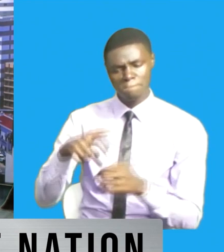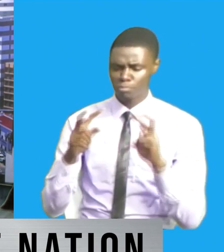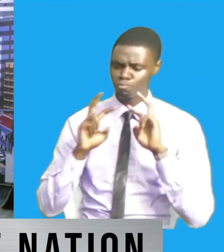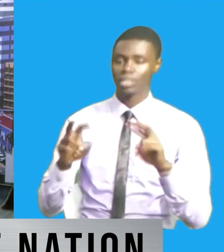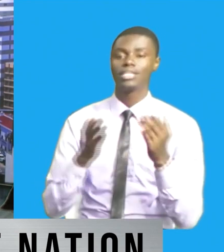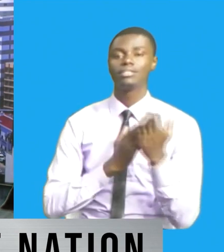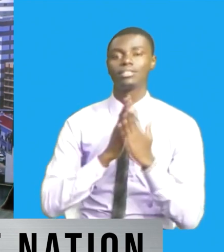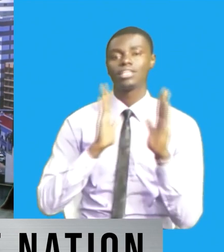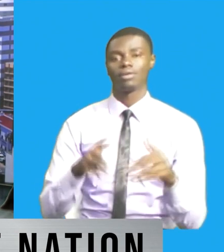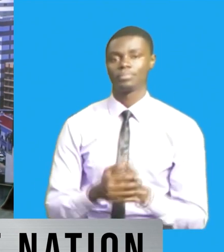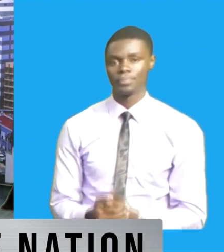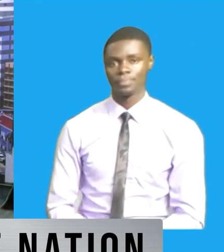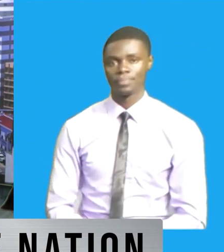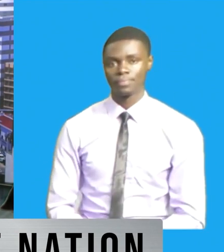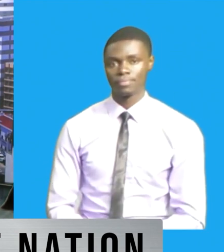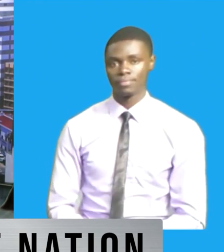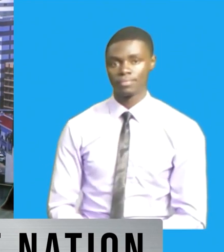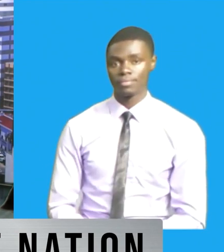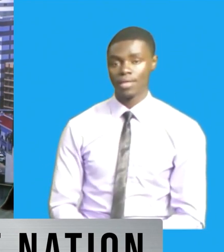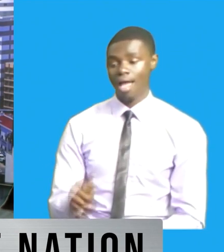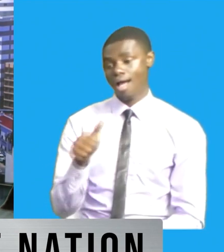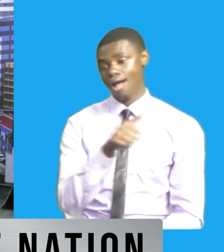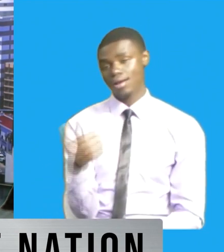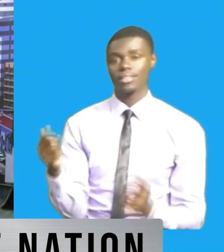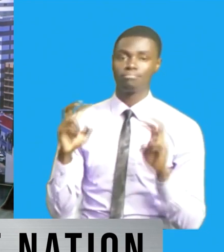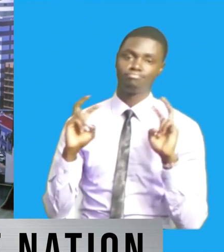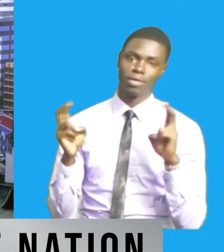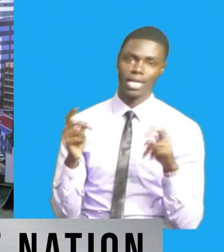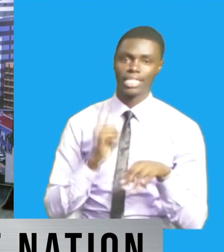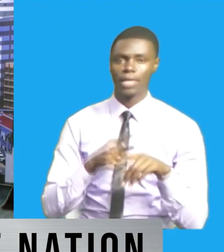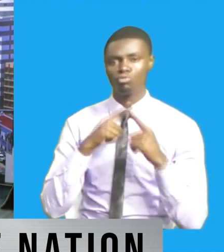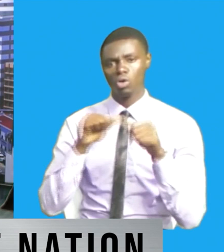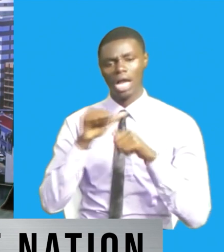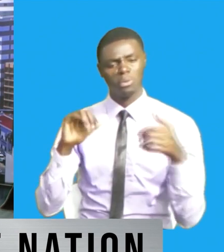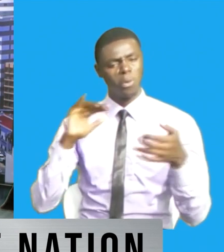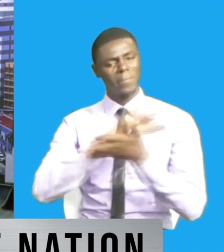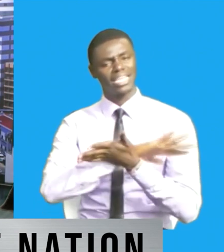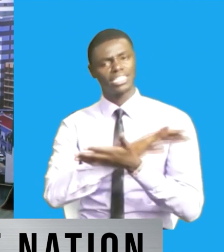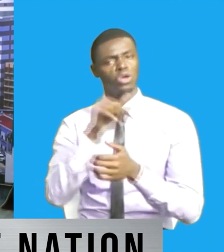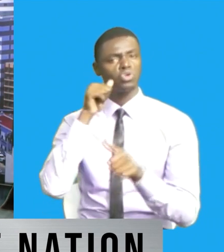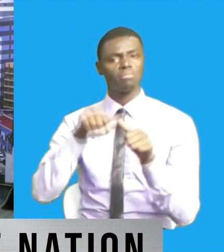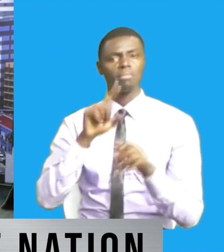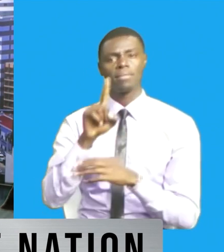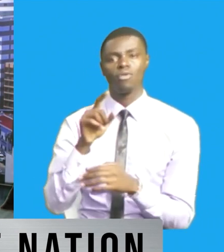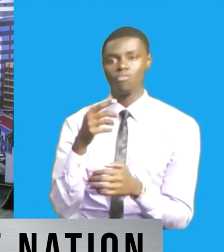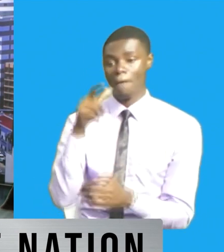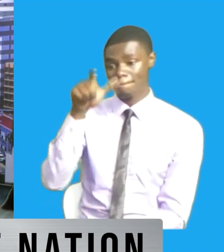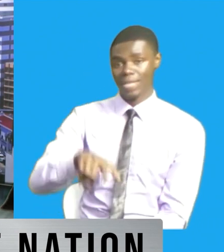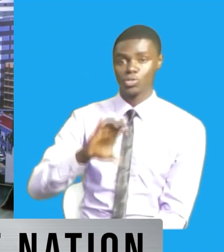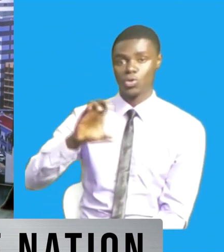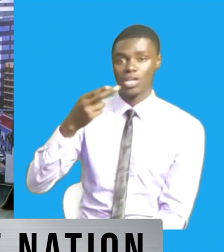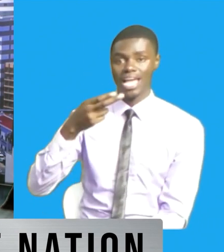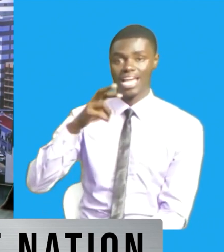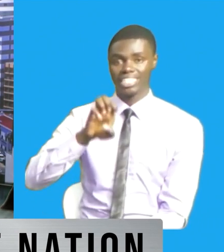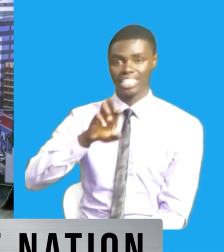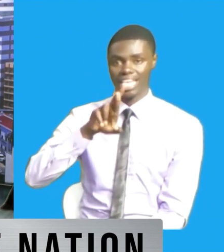server. Now, another issue. When you talk about opaqueness, you remind me of one Cherara. The